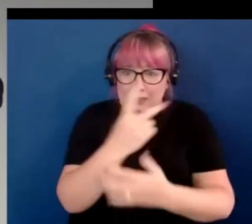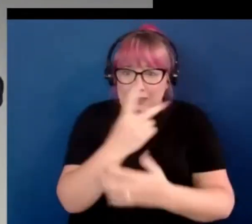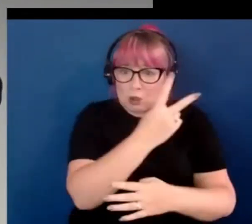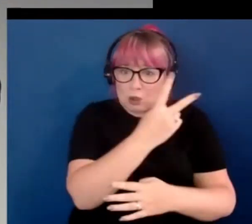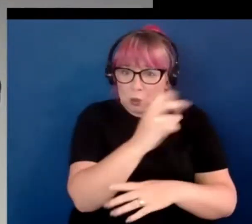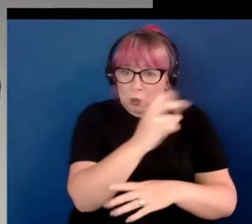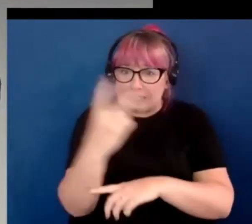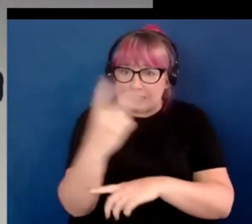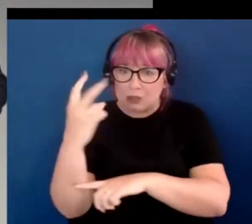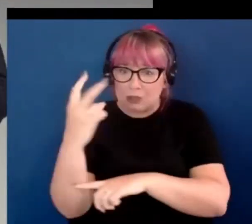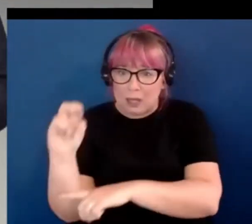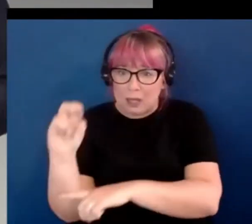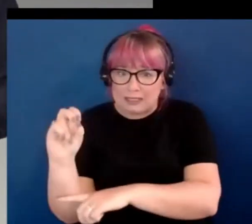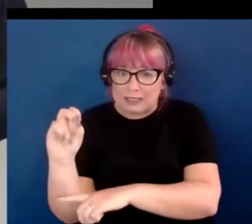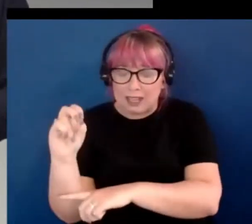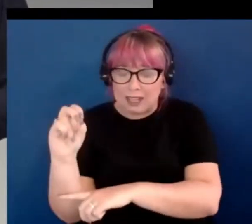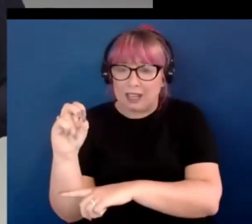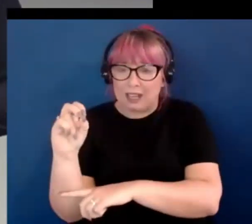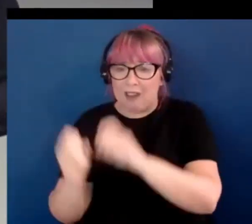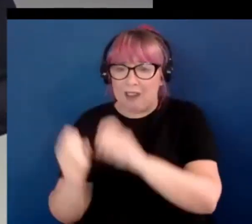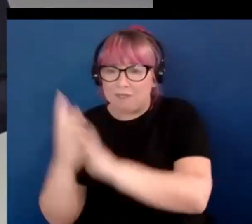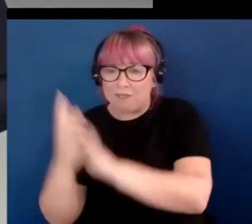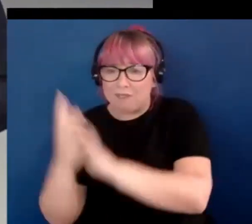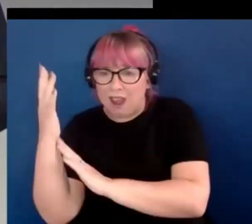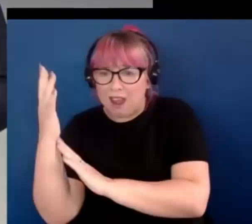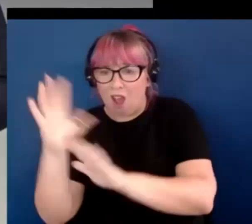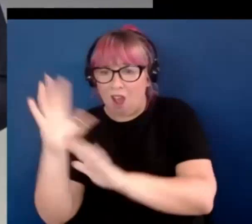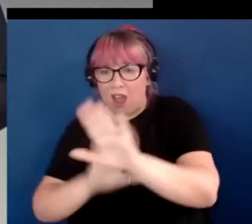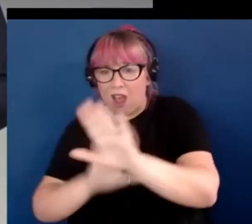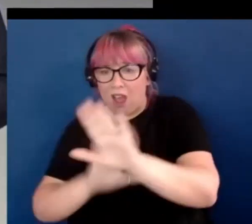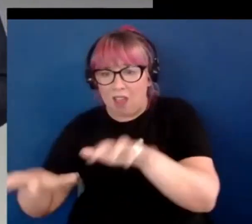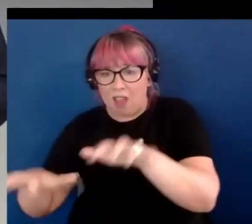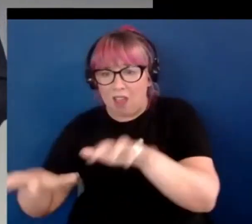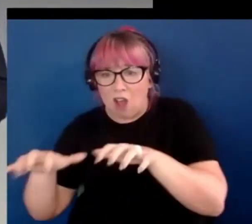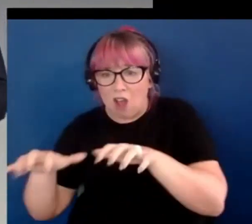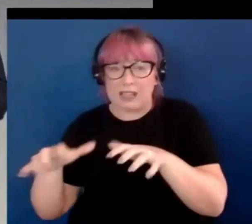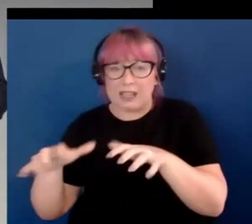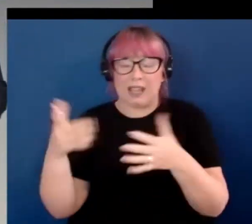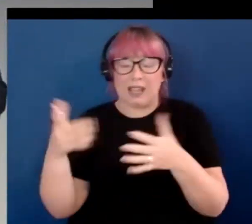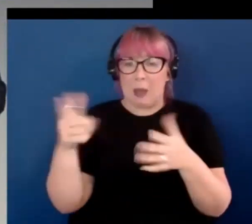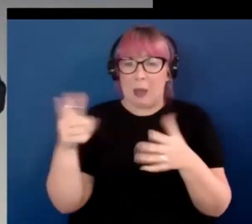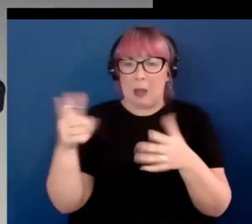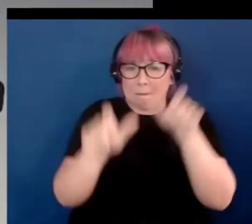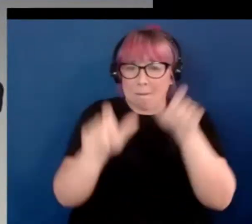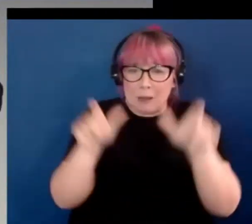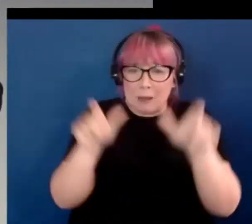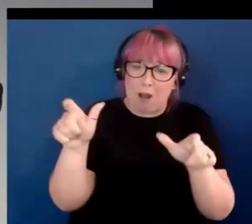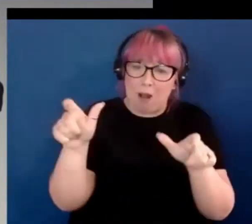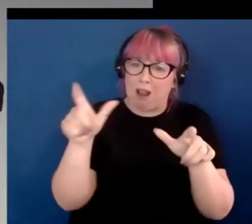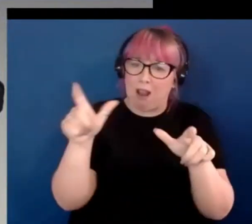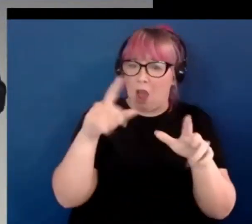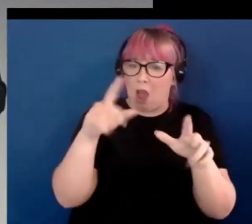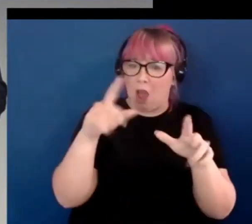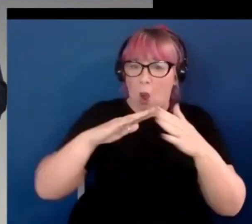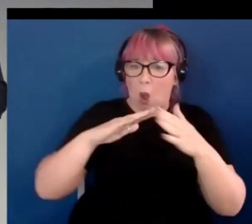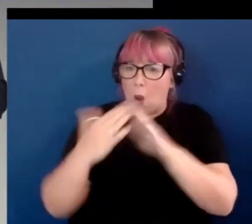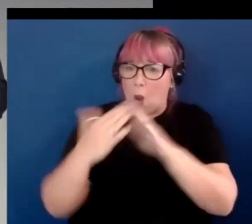US, refugees in the Channel, thousands sleeping rough on our streets, a pandemic that has killed 1 million